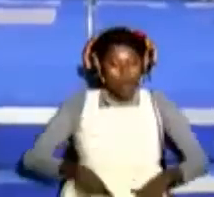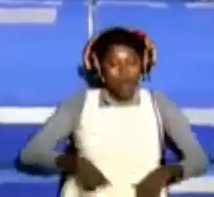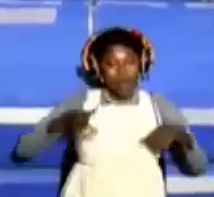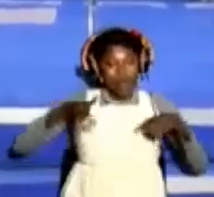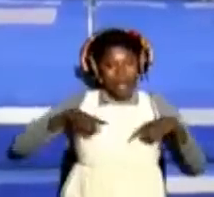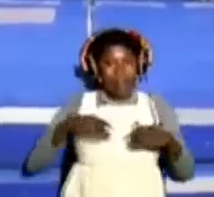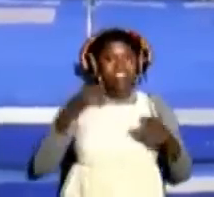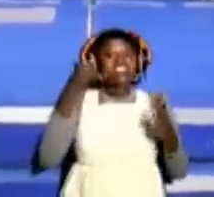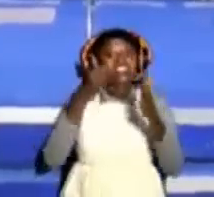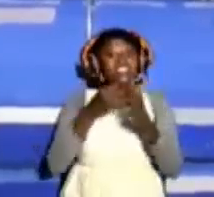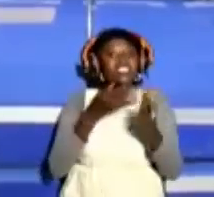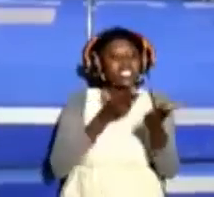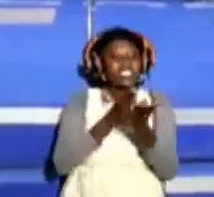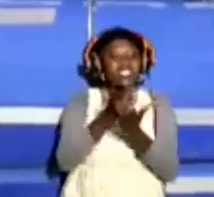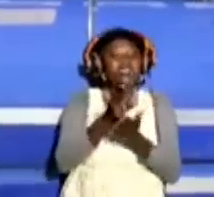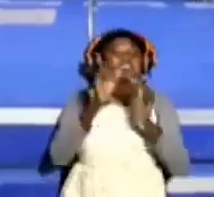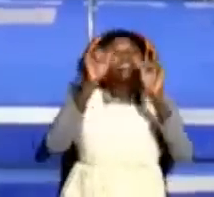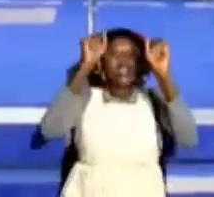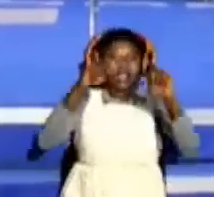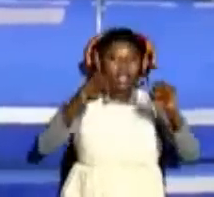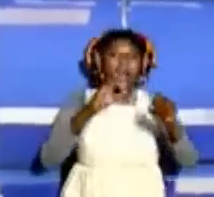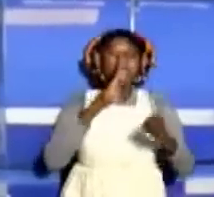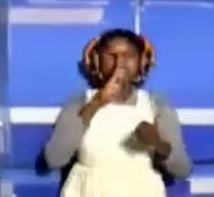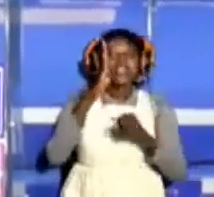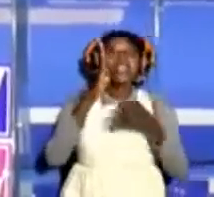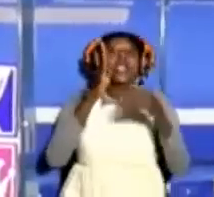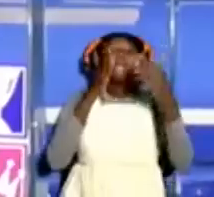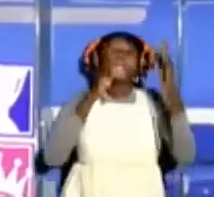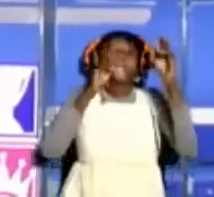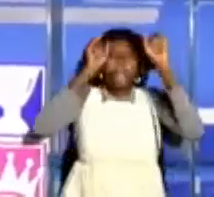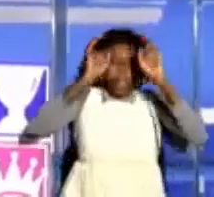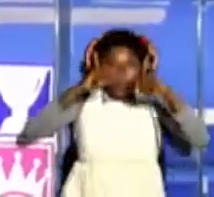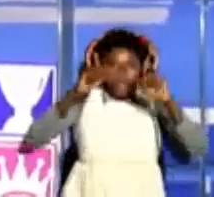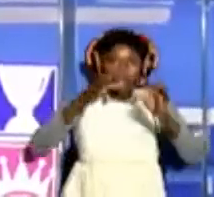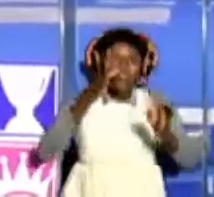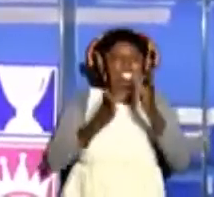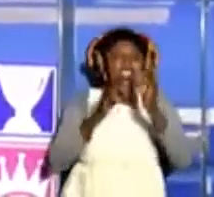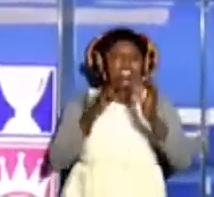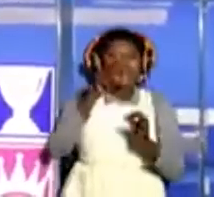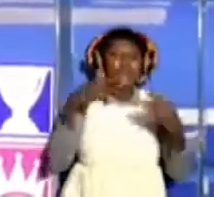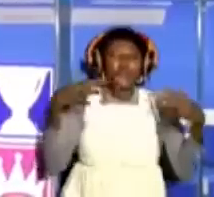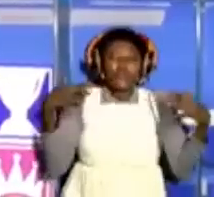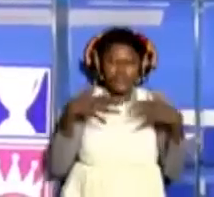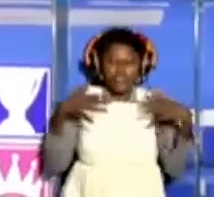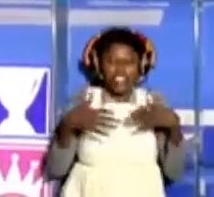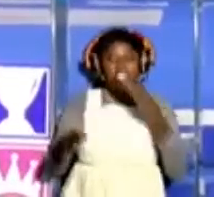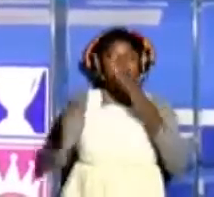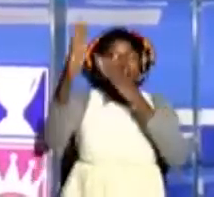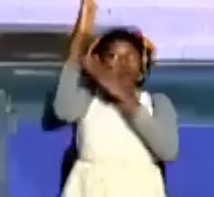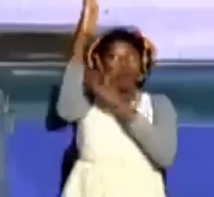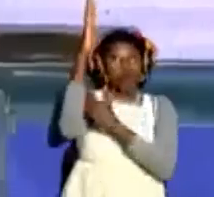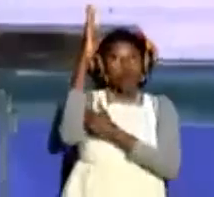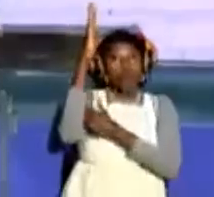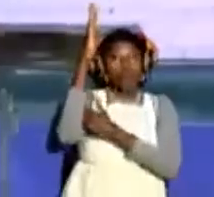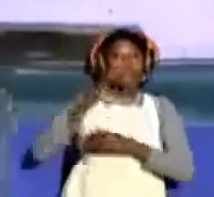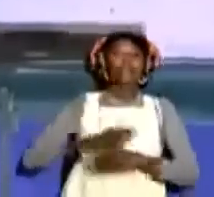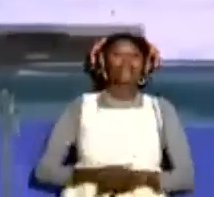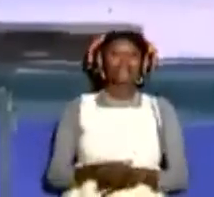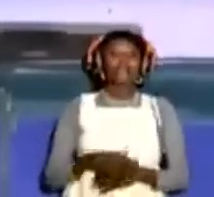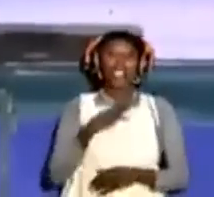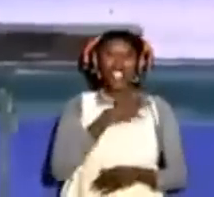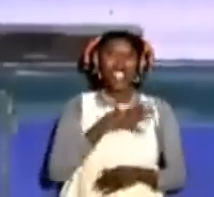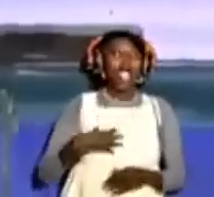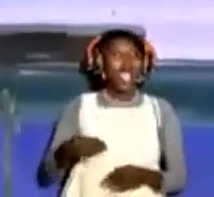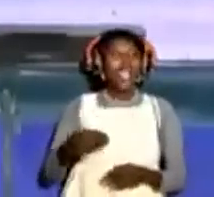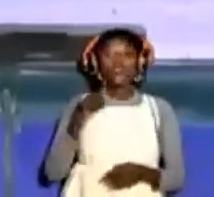Integrity is only possible when you only fear God. Hallelujah. And then you went